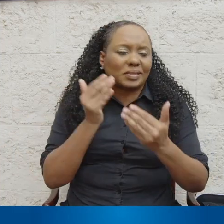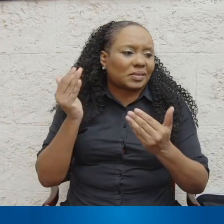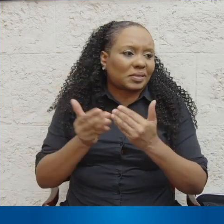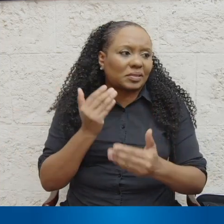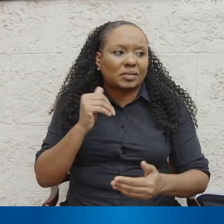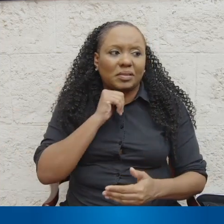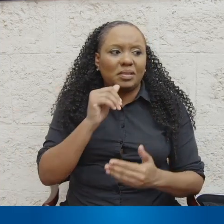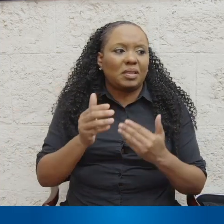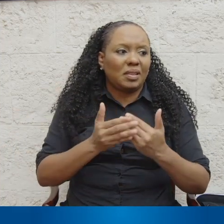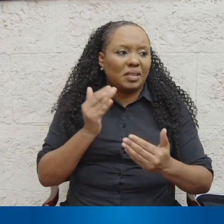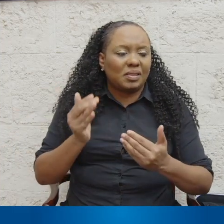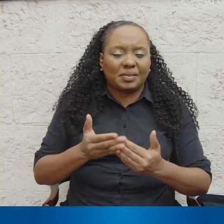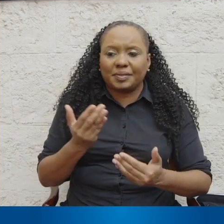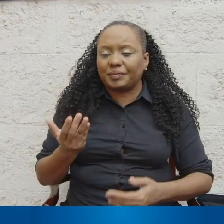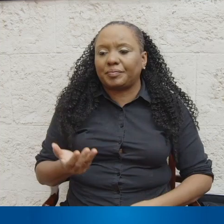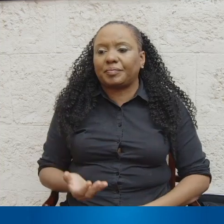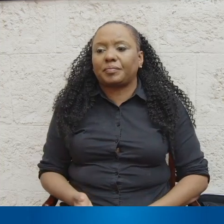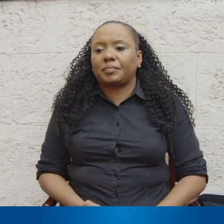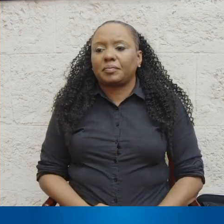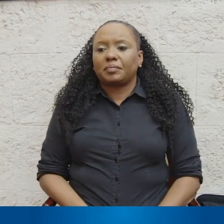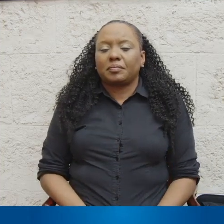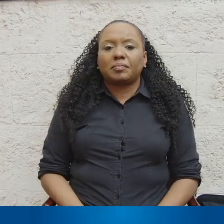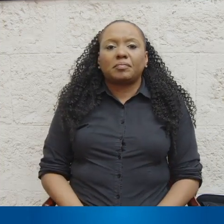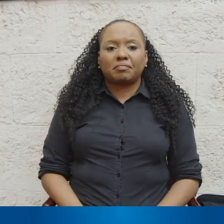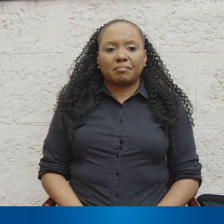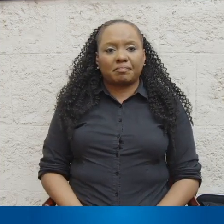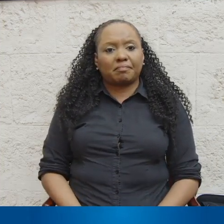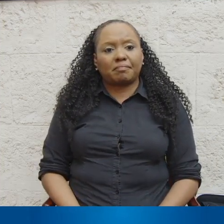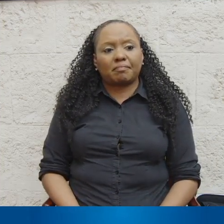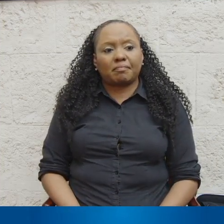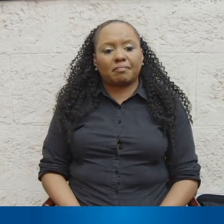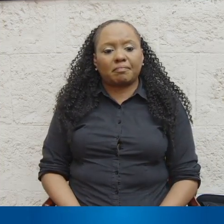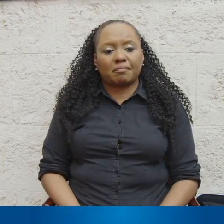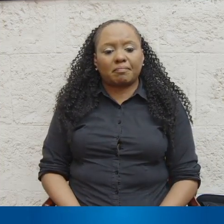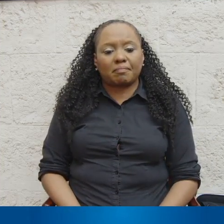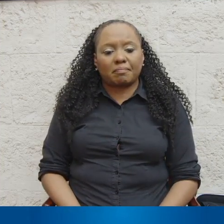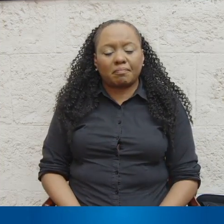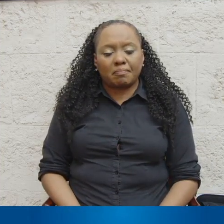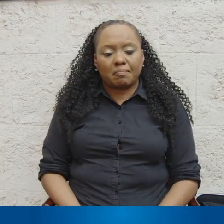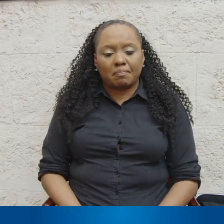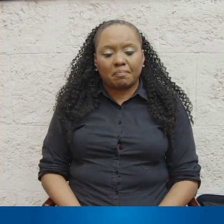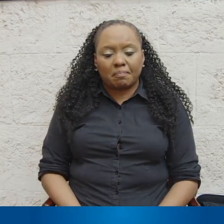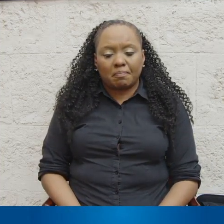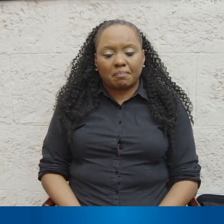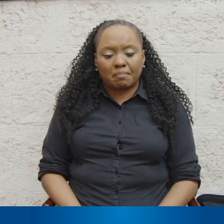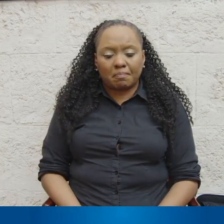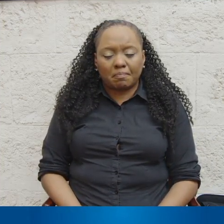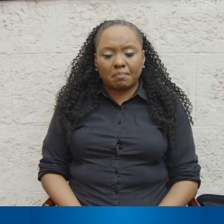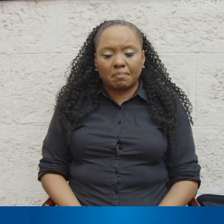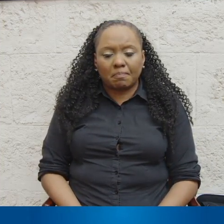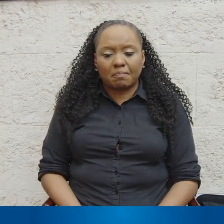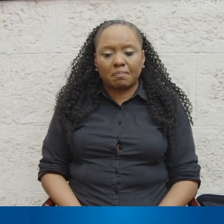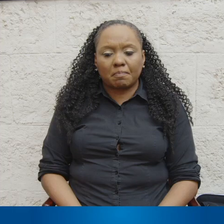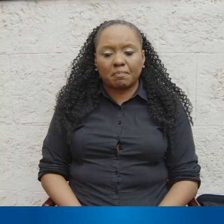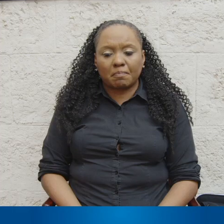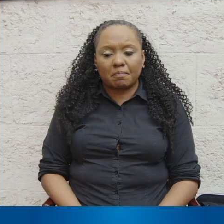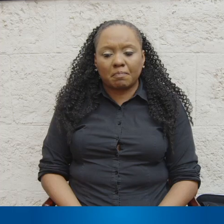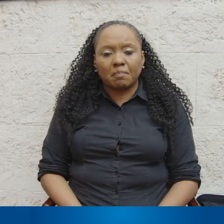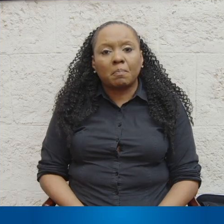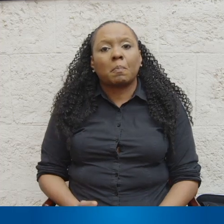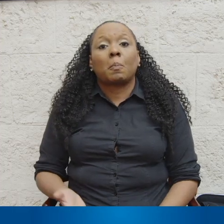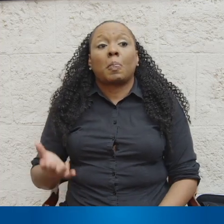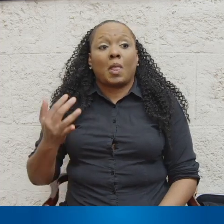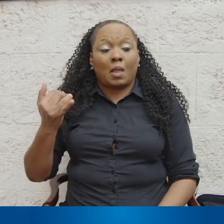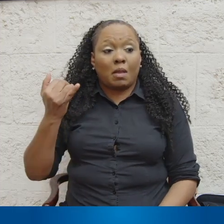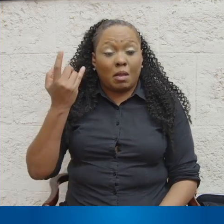process. By no stretch of the imagination can anybody say that to repair hundreds and hundreds of houses or to